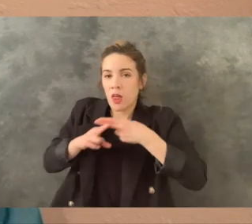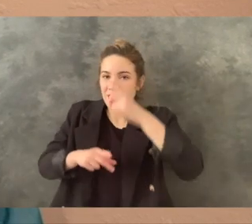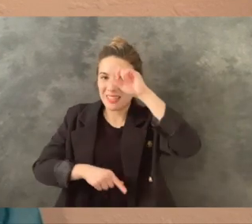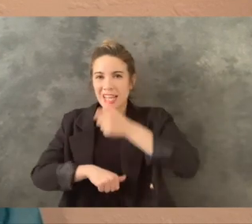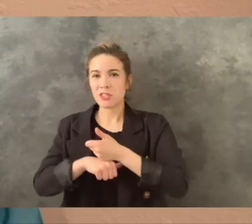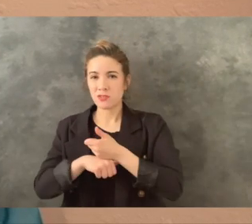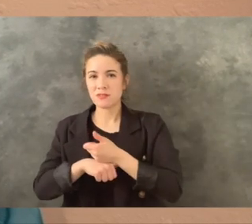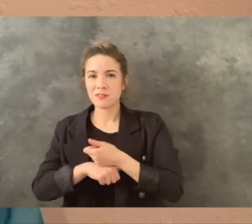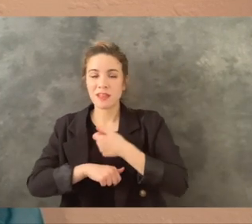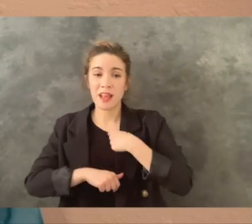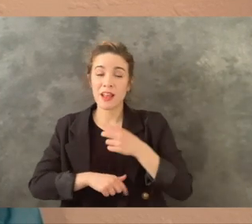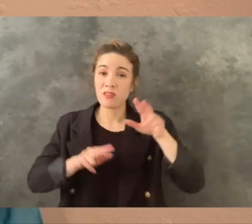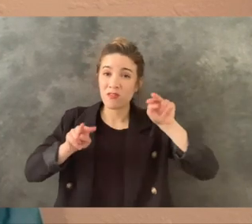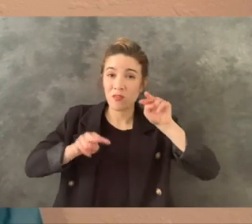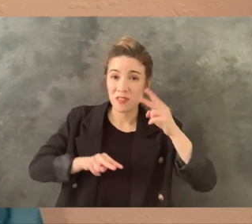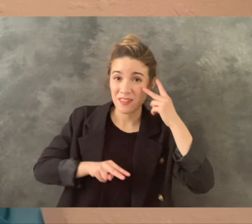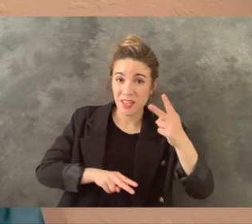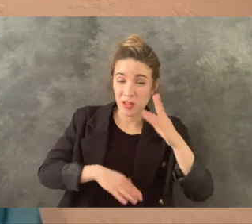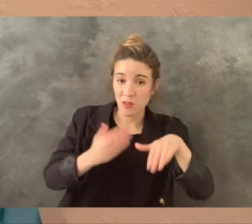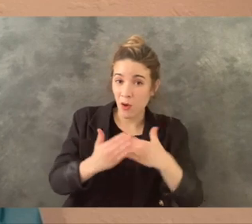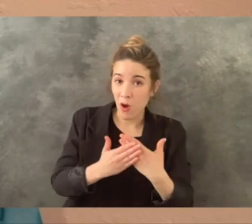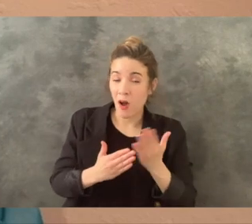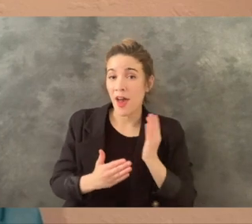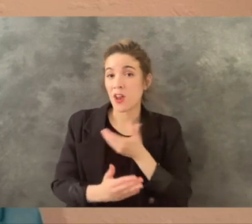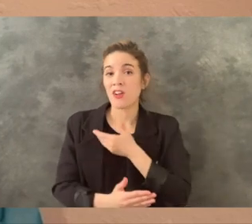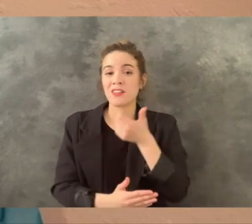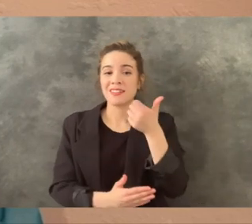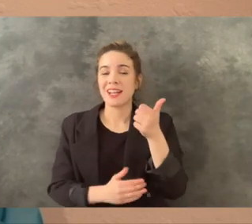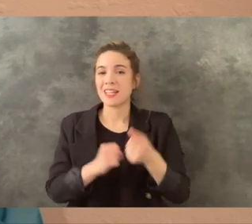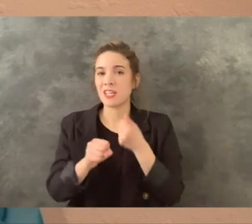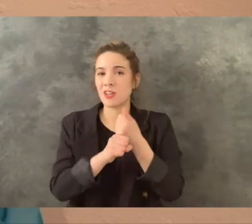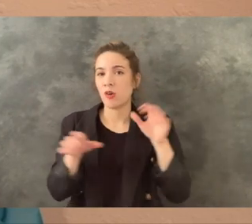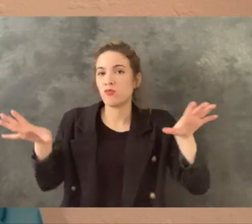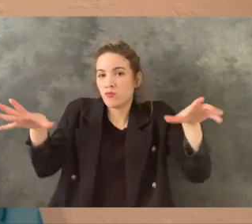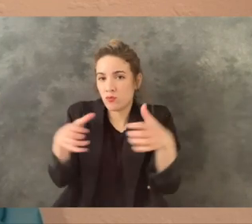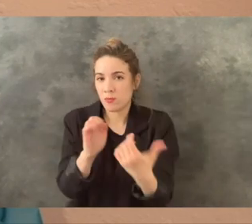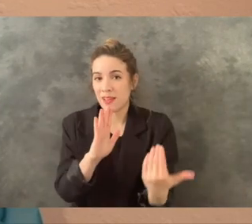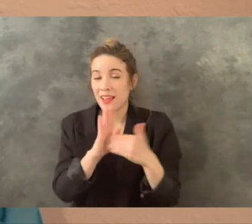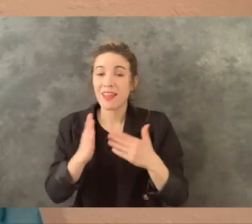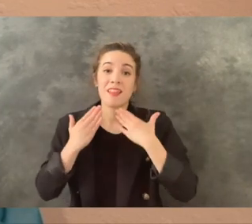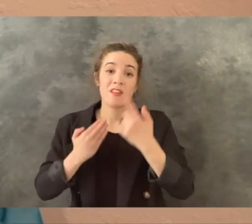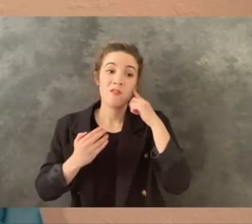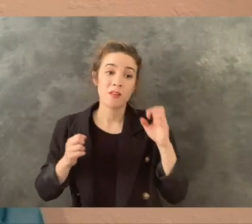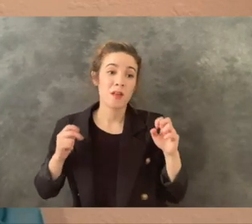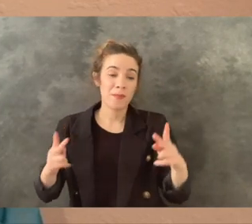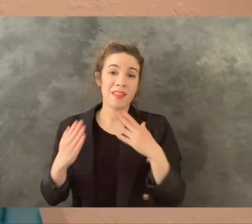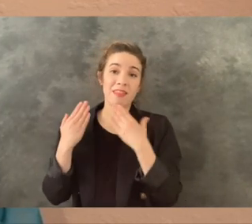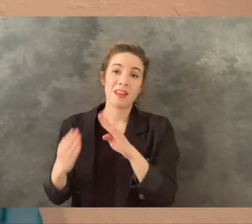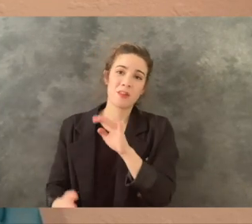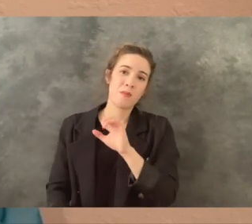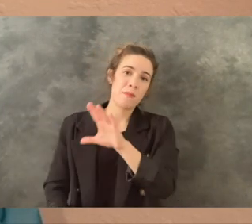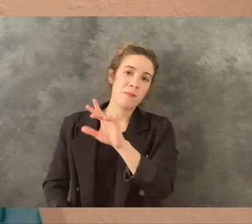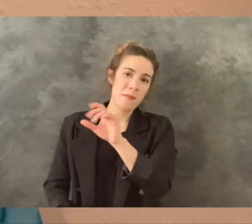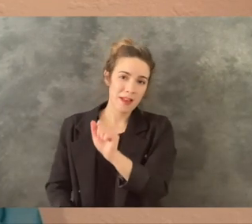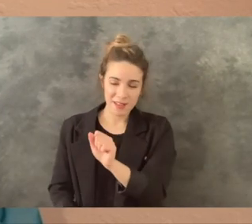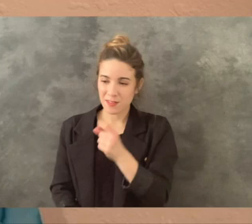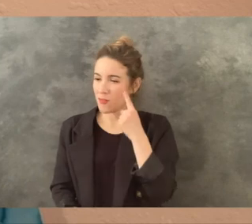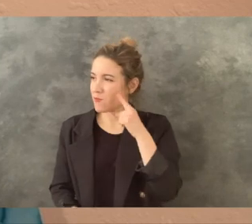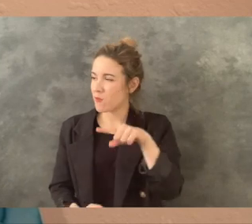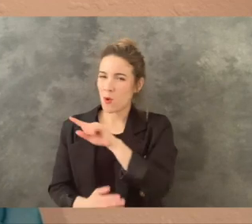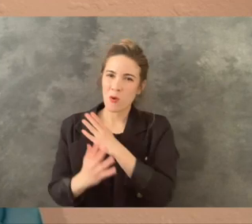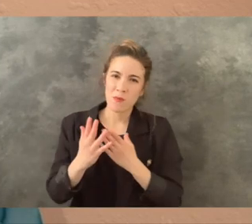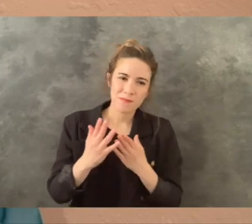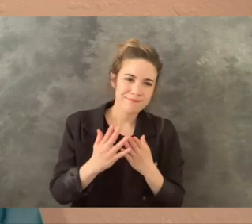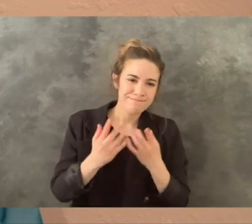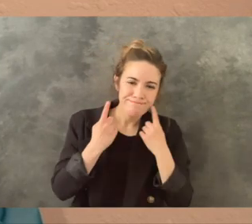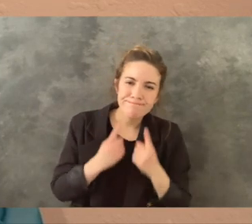call it dedication. I look forward to seeing you all at our 10-year reunion. Thank you for this opportunity, and thank you, Bucks, for pulling through as one of the